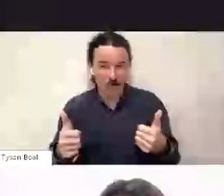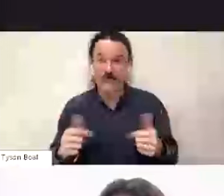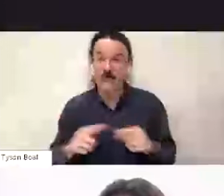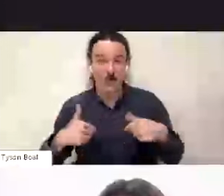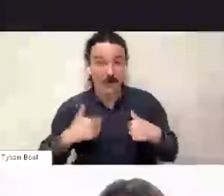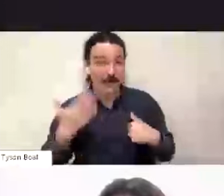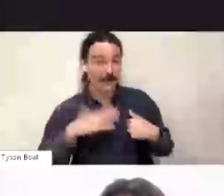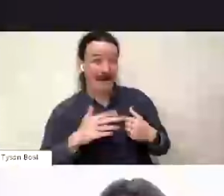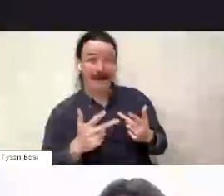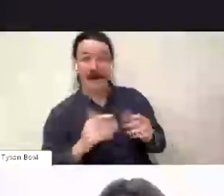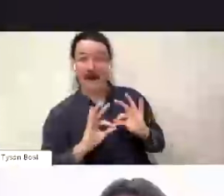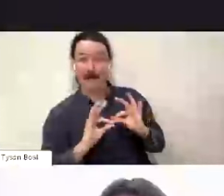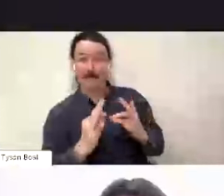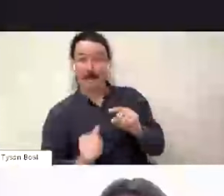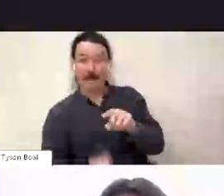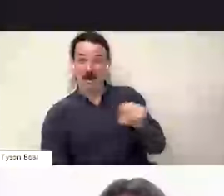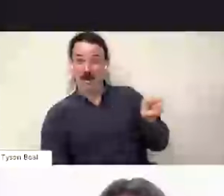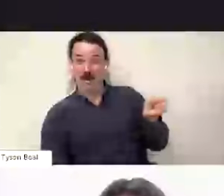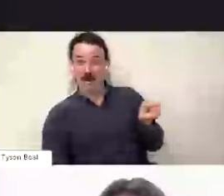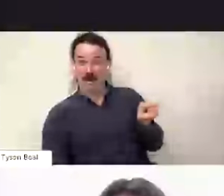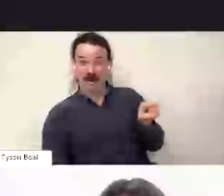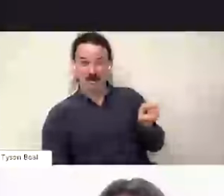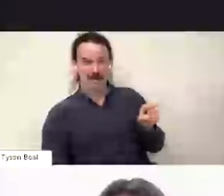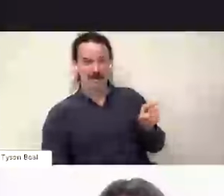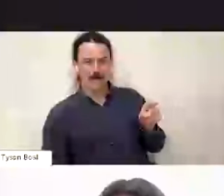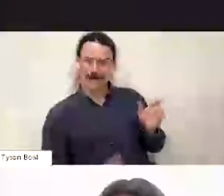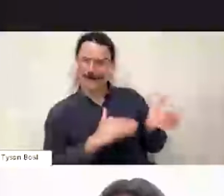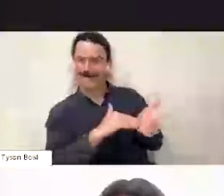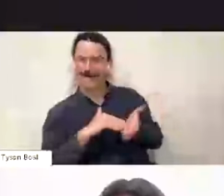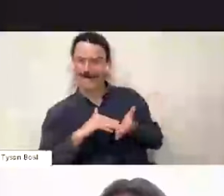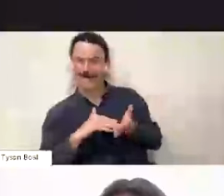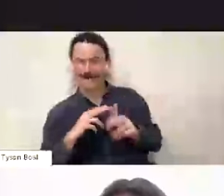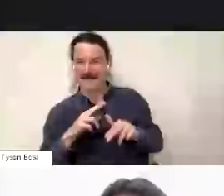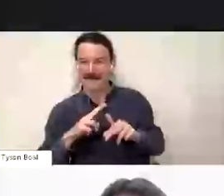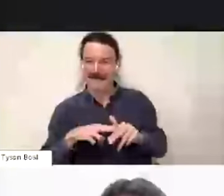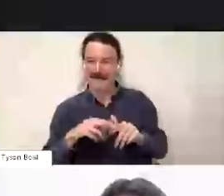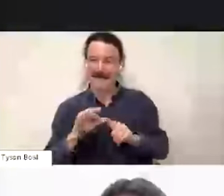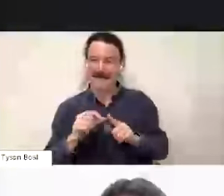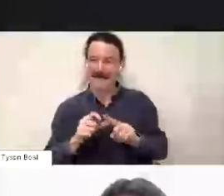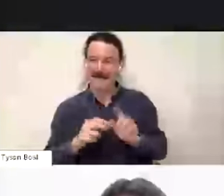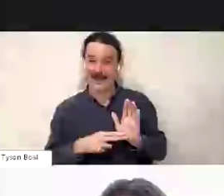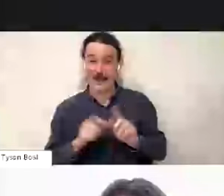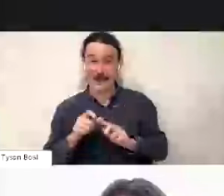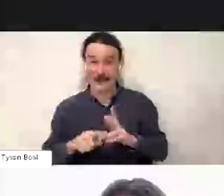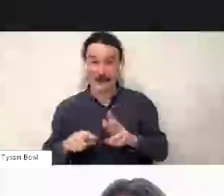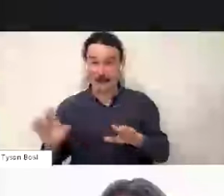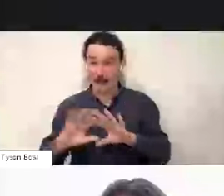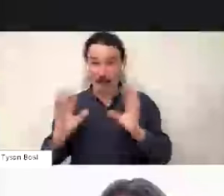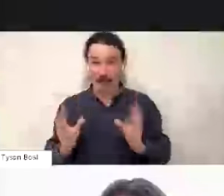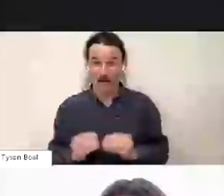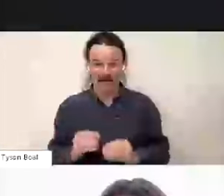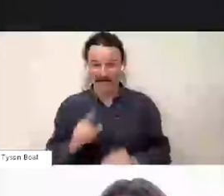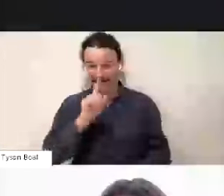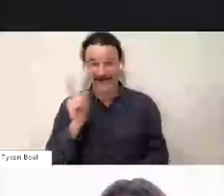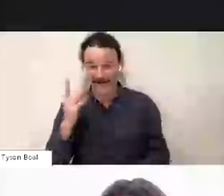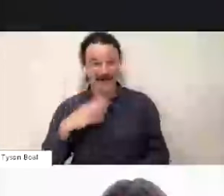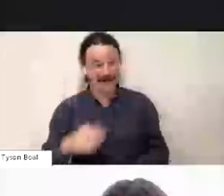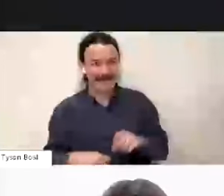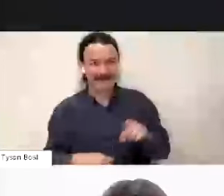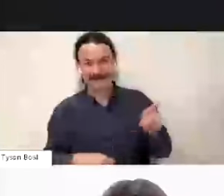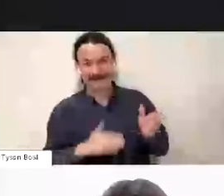the gap. We're not naive enough to think that FPDN can do it all. So um, the other thing is